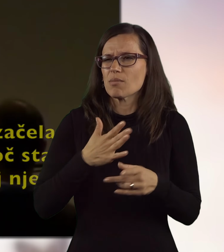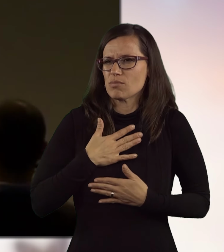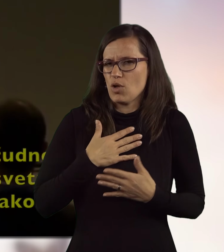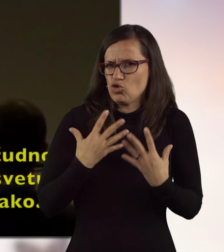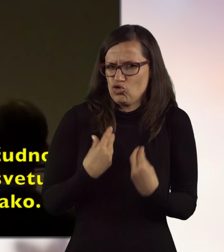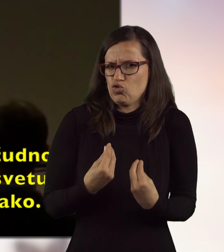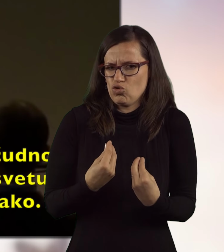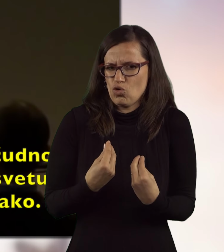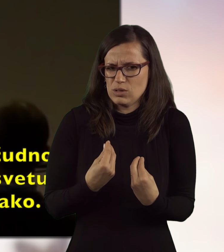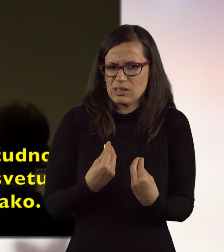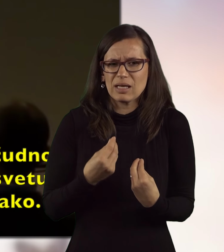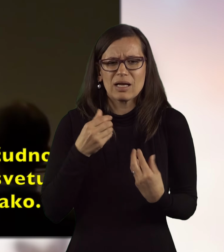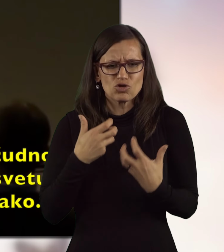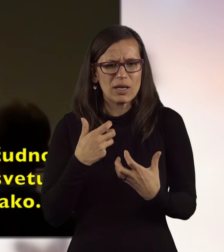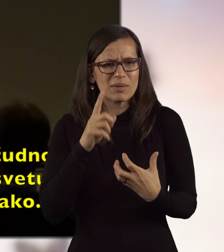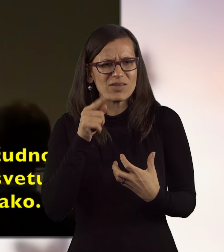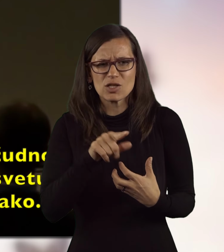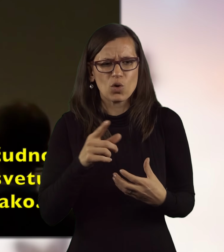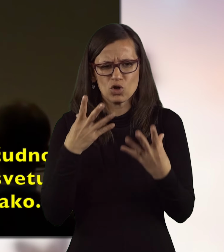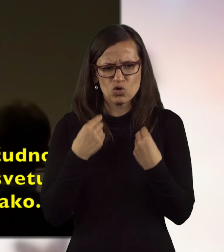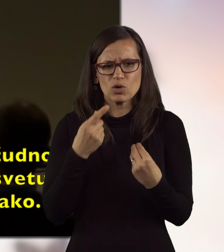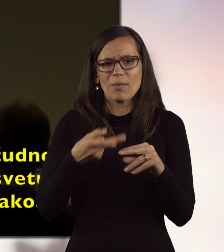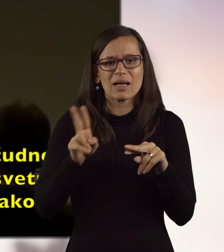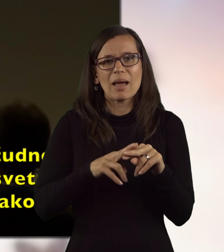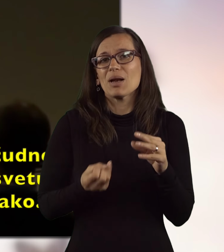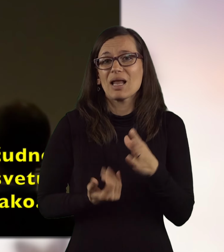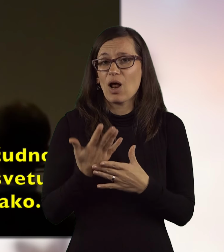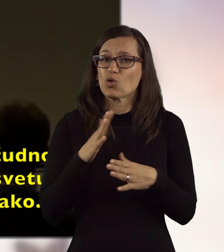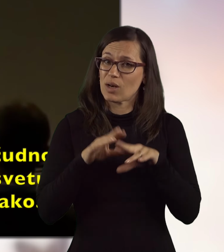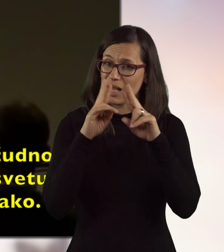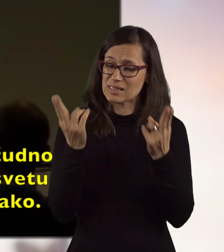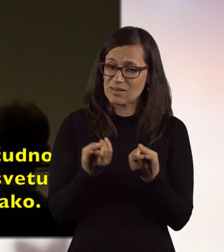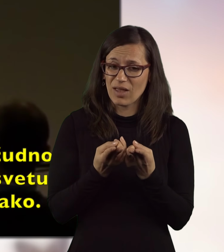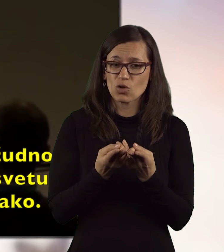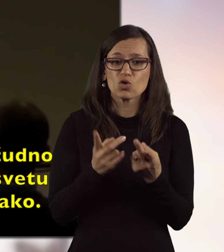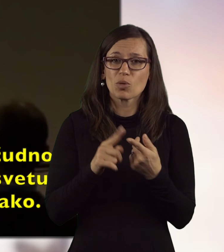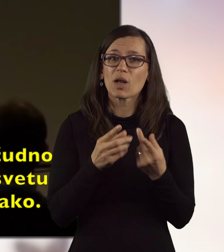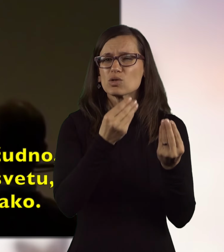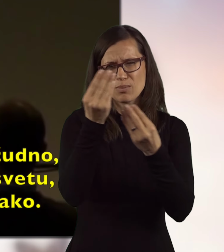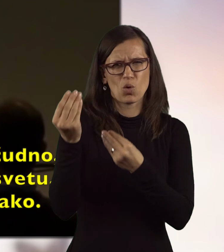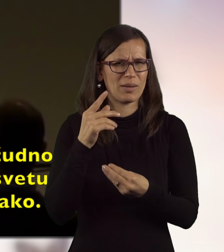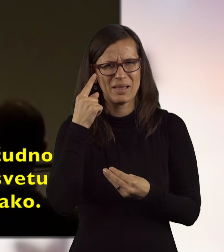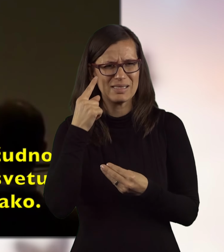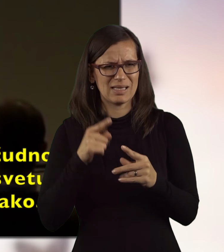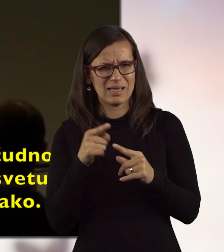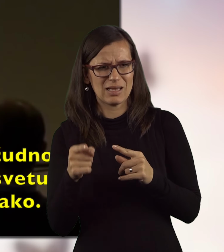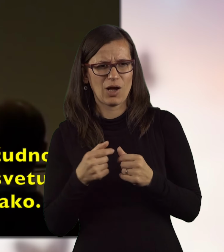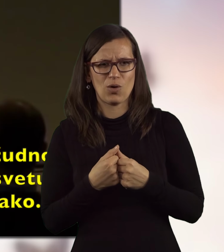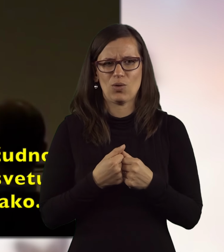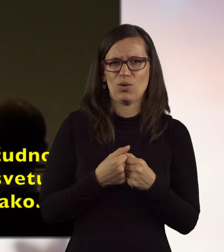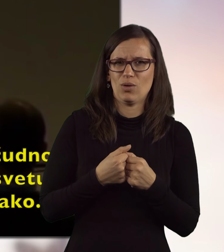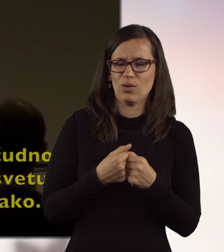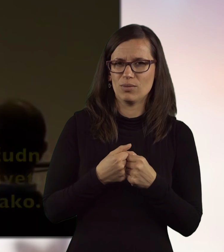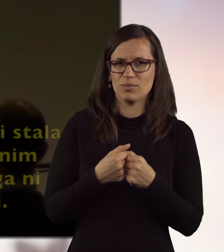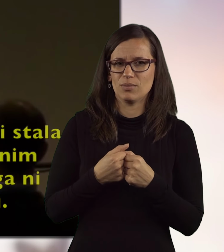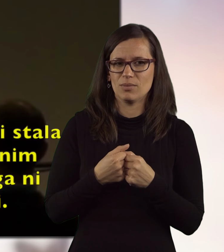weirdness, we want you to know that this is not weird. This is the most natural thing in the world. But from the perspective of so many, it is not seen as the most natural